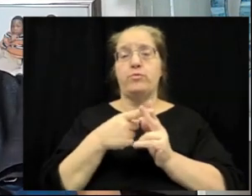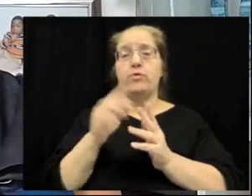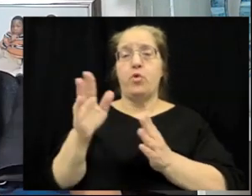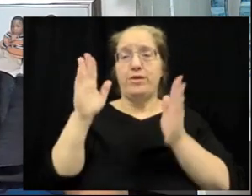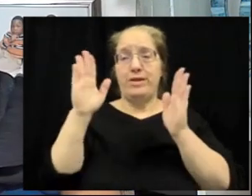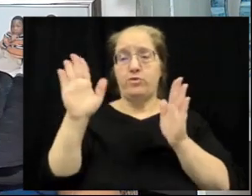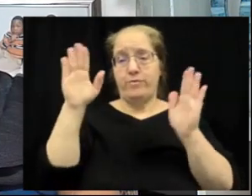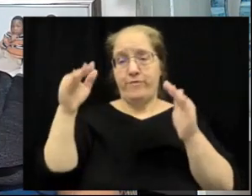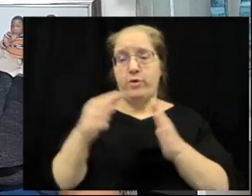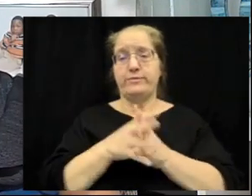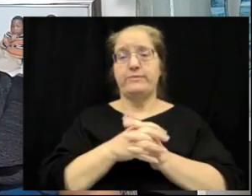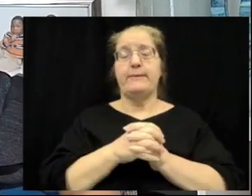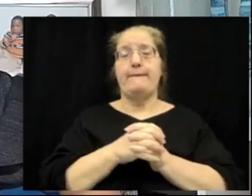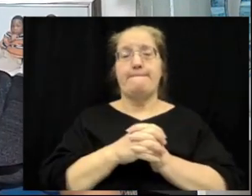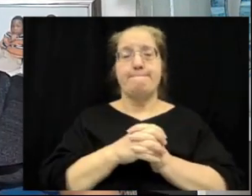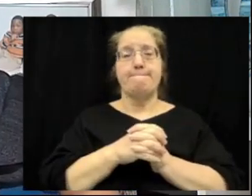focus.